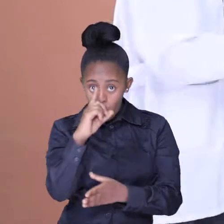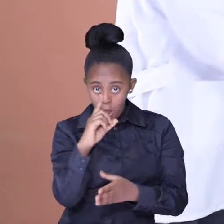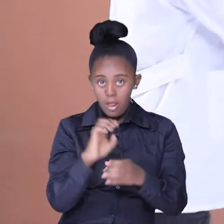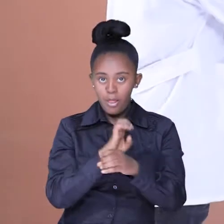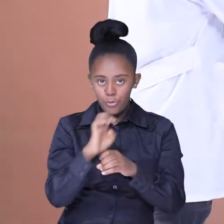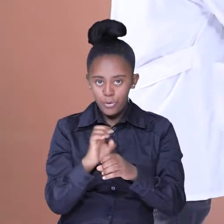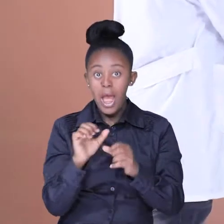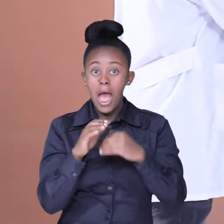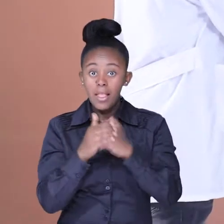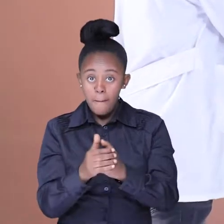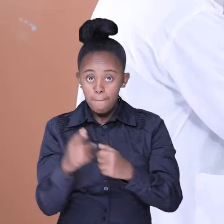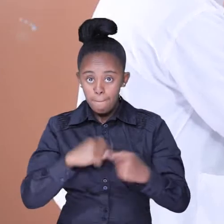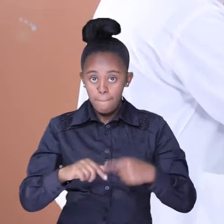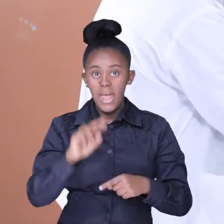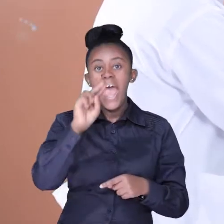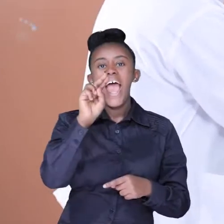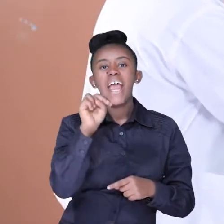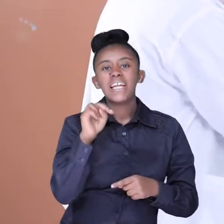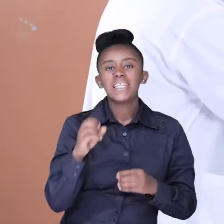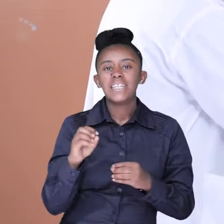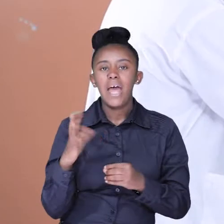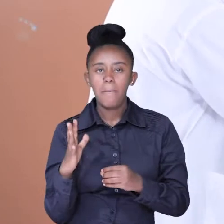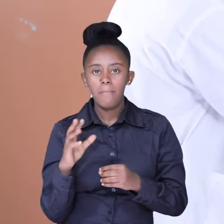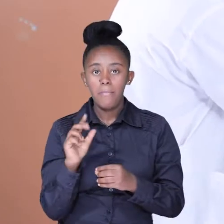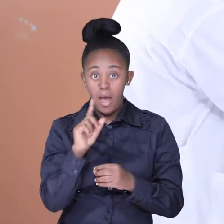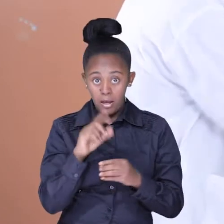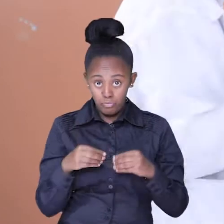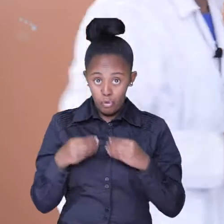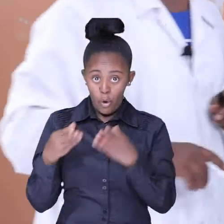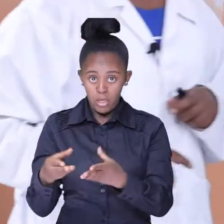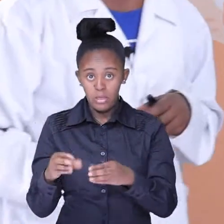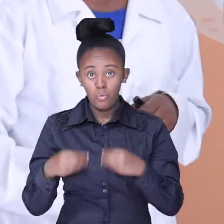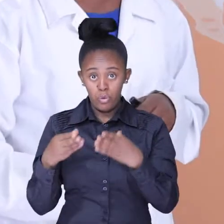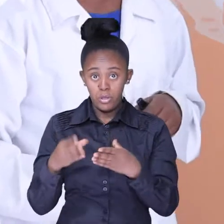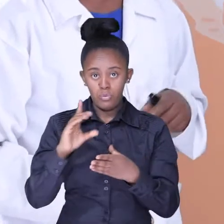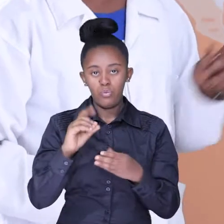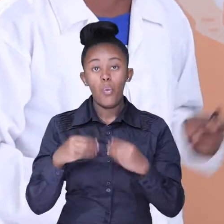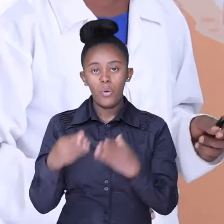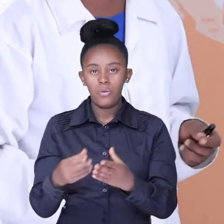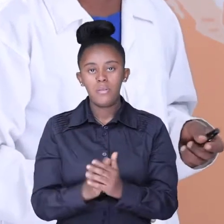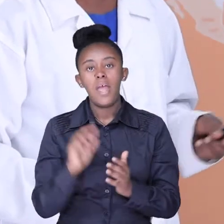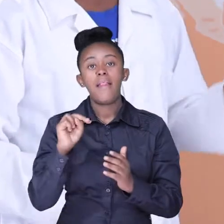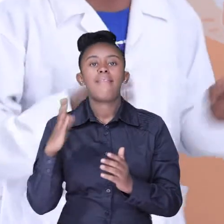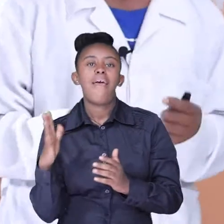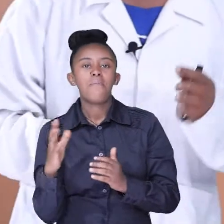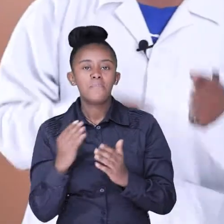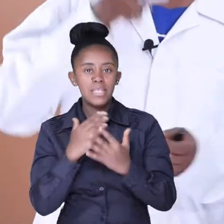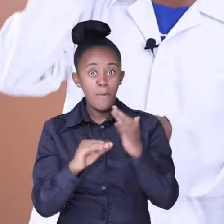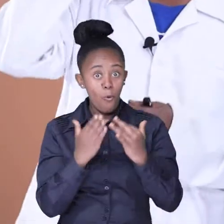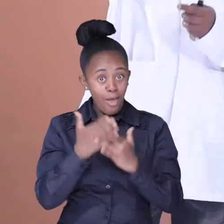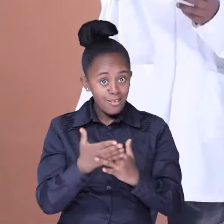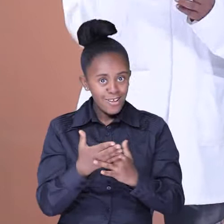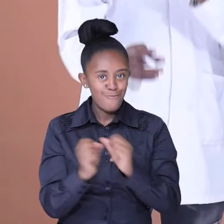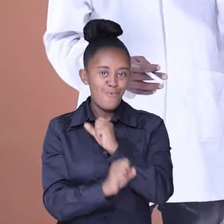atoms become N-type semiconductor. Form N-type semiconductor is formed. This is